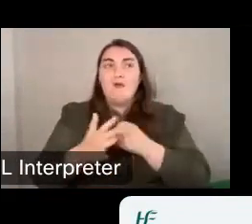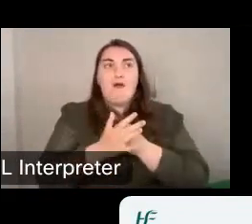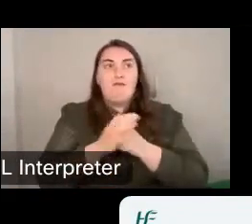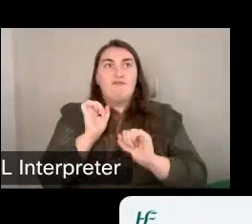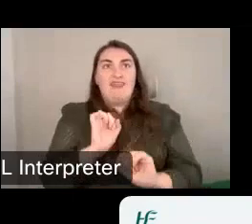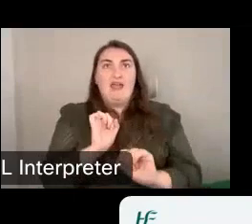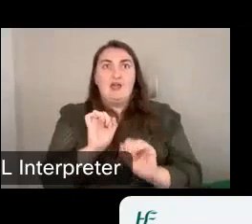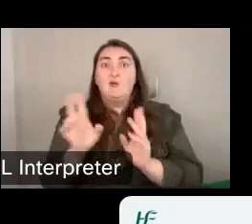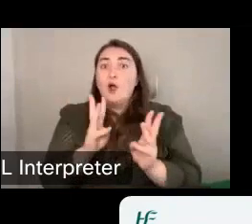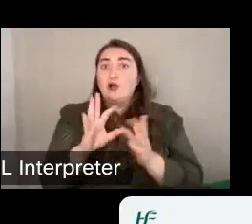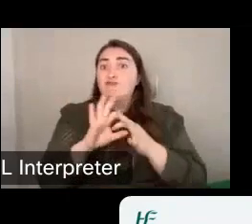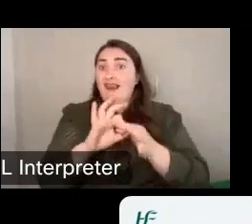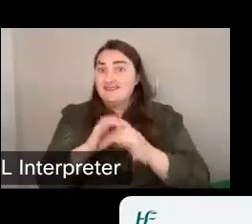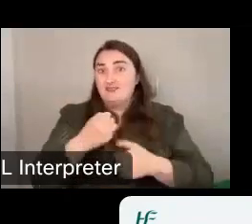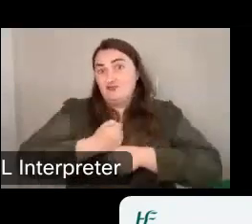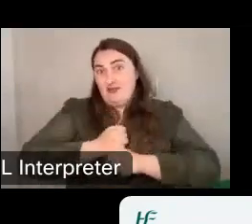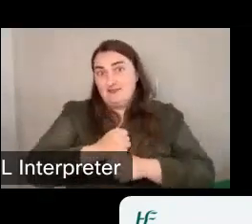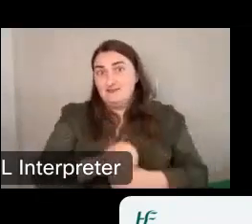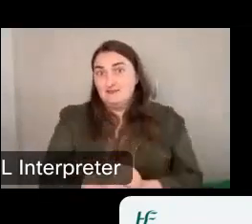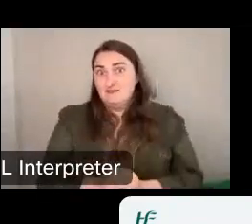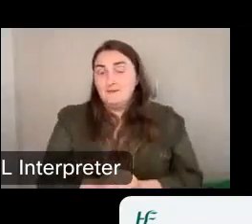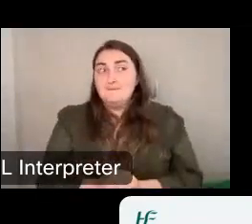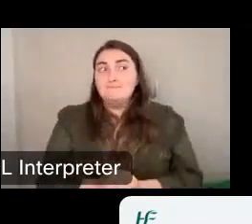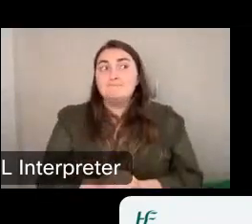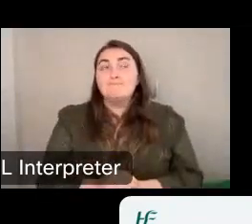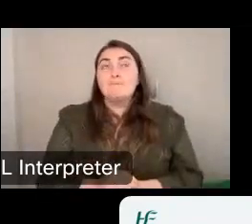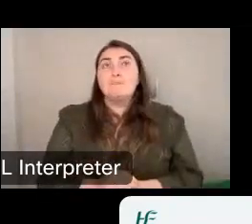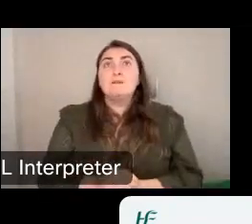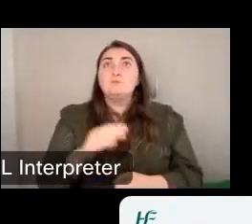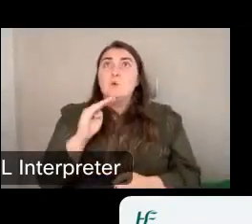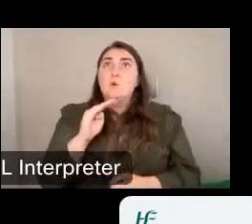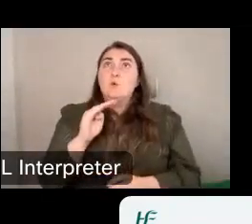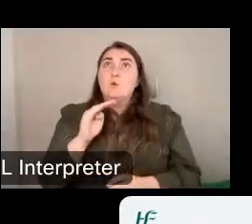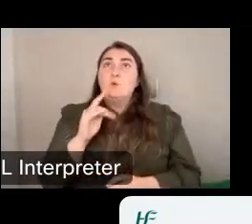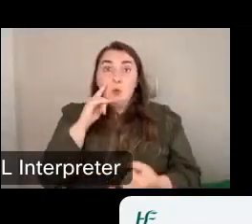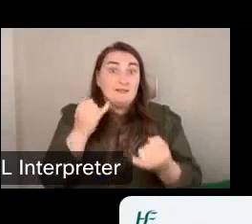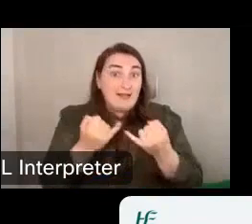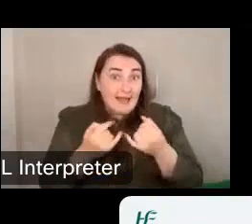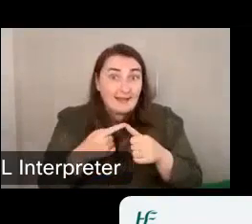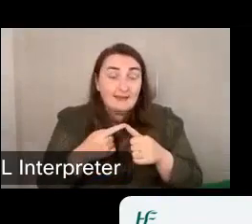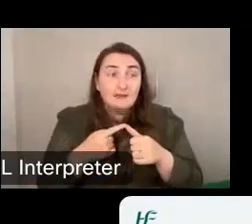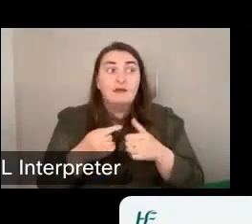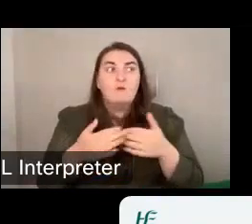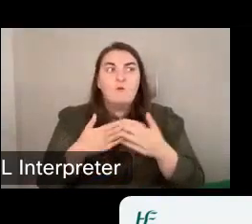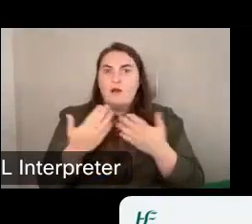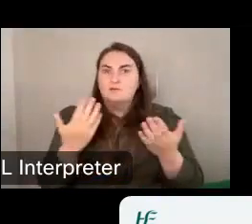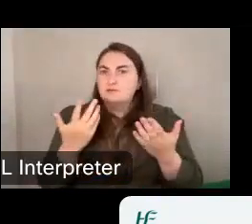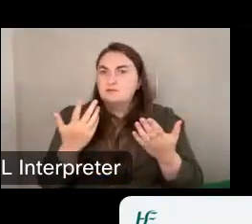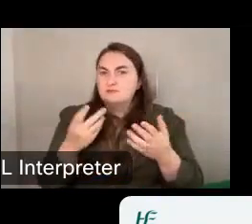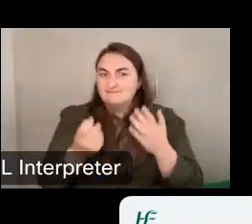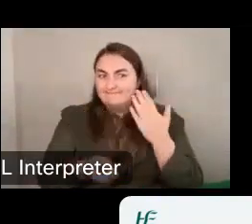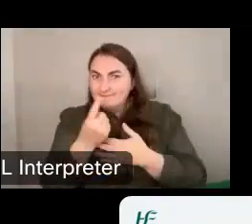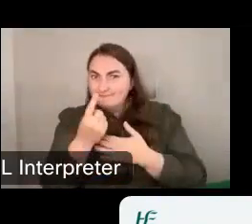their work-related stress. So it's defining what it looks like, what's causing it, and it's helpful